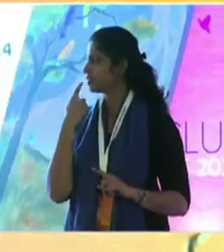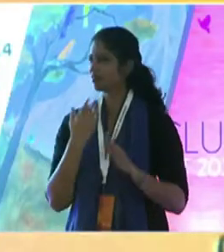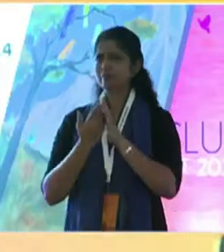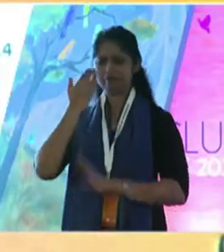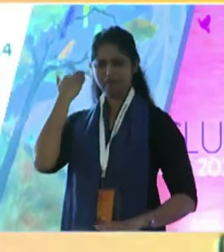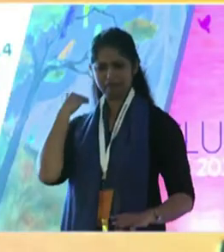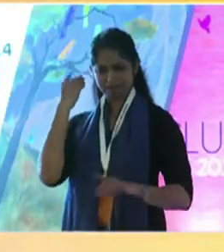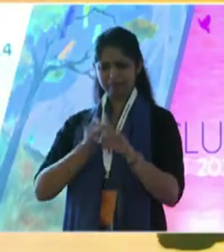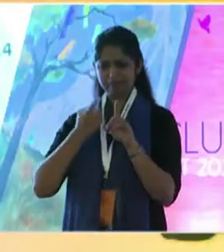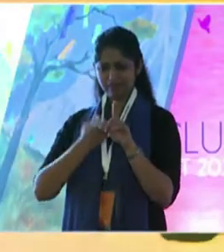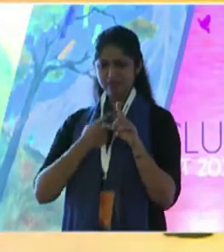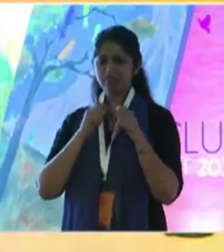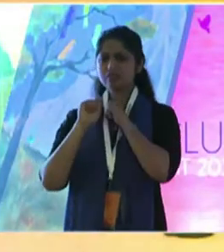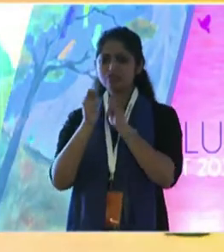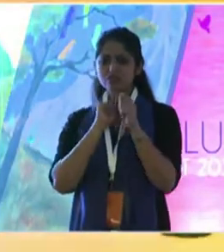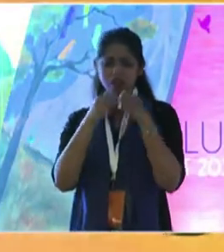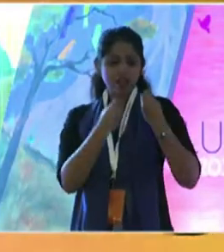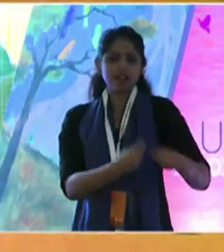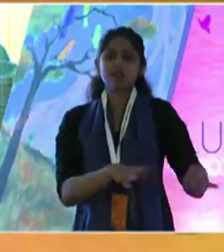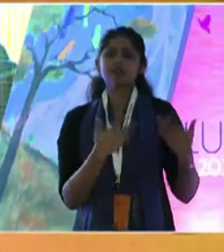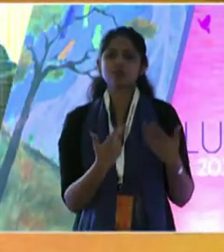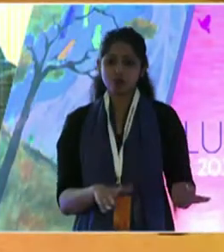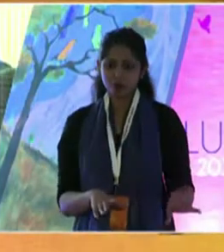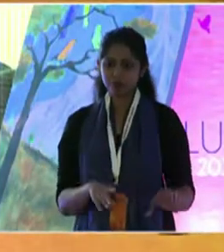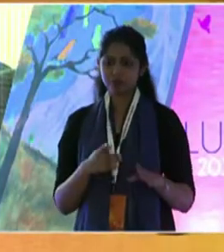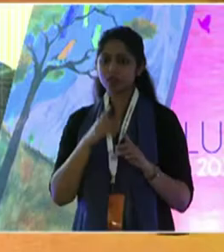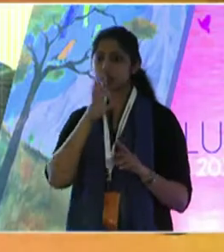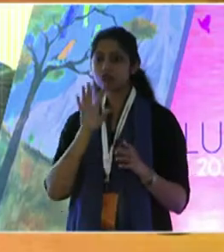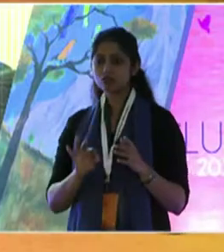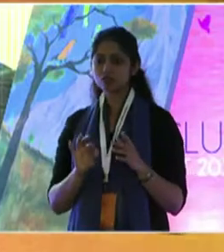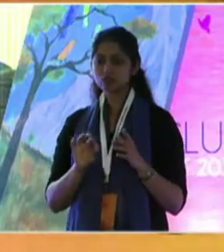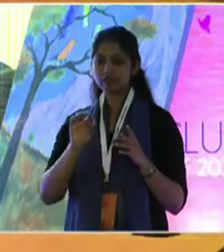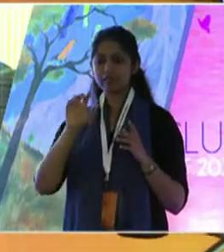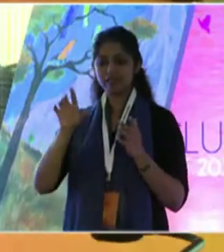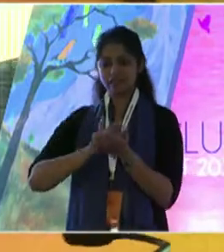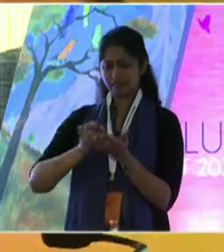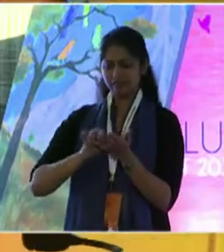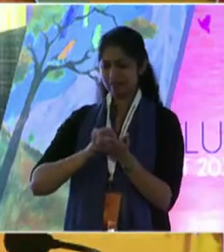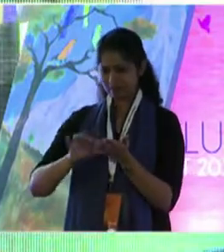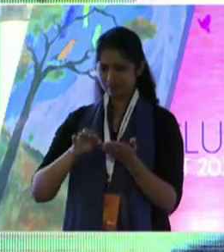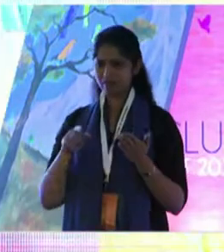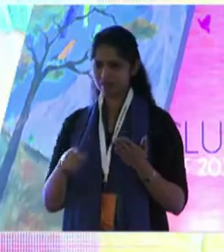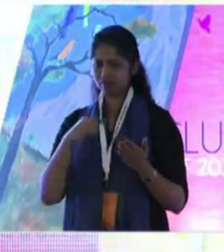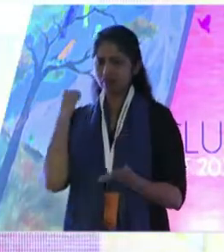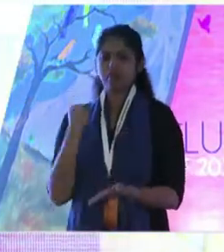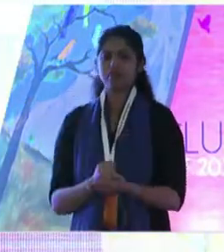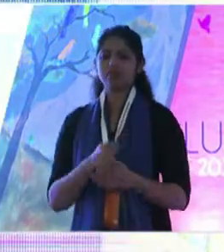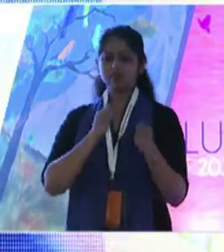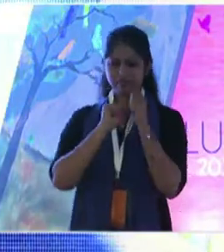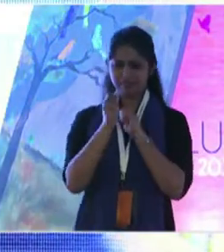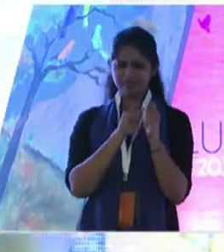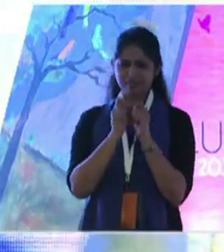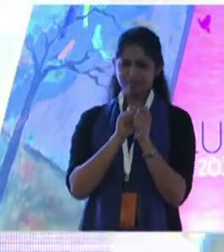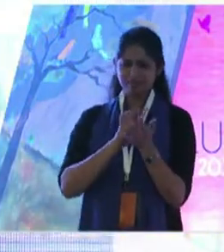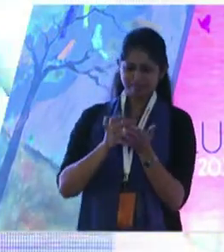Century as a journalist, and literary figures would absolutely roll their eyes if a journalist was